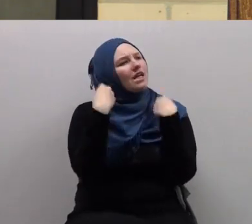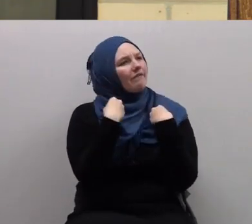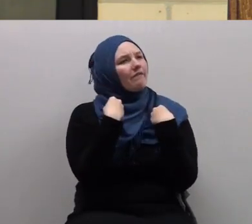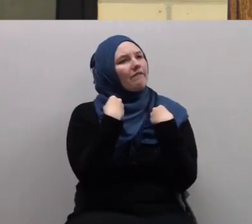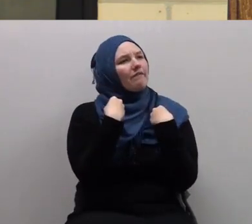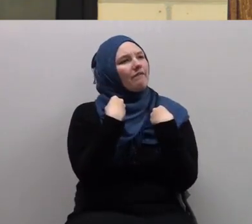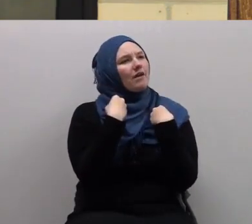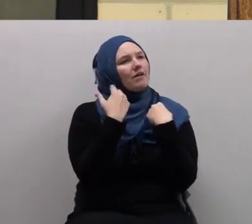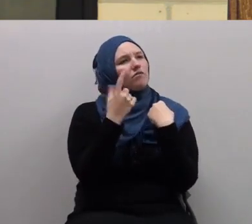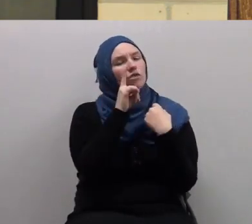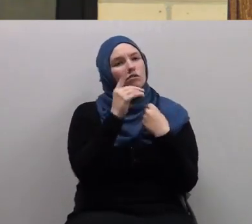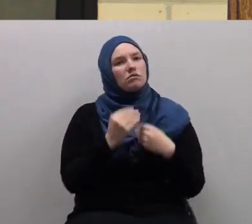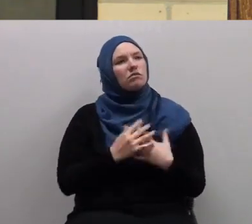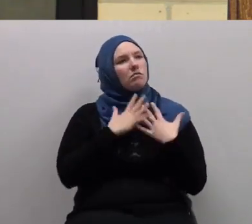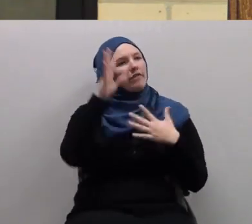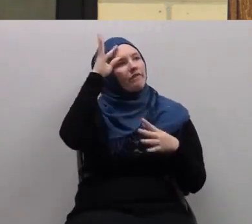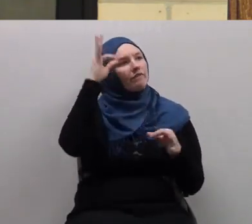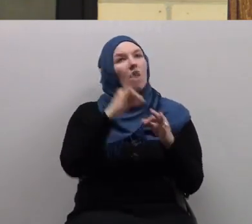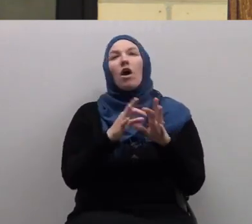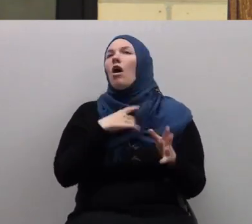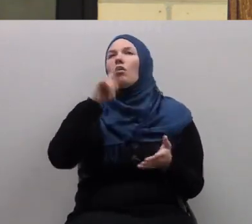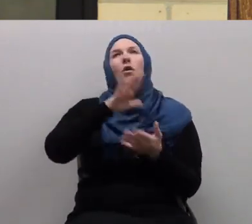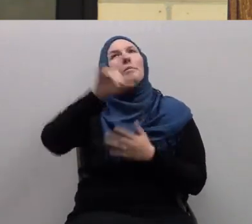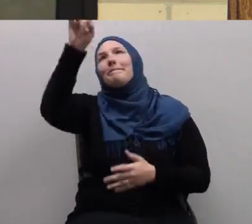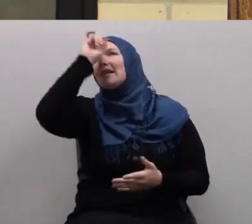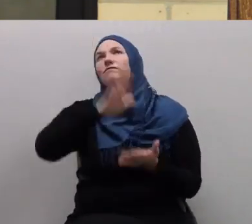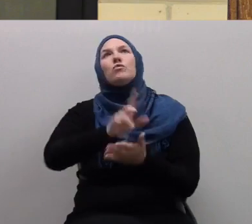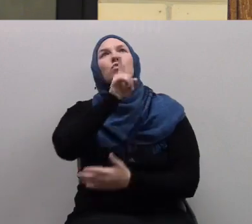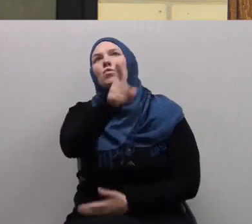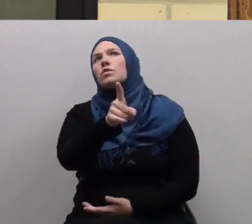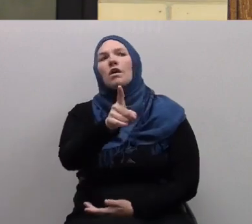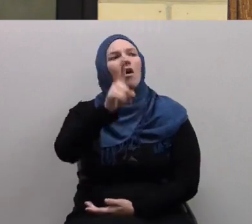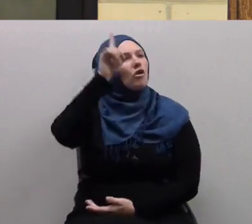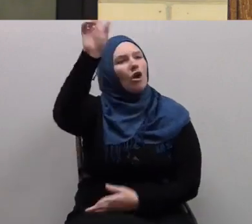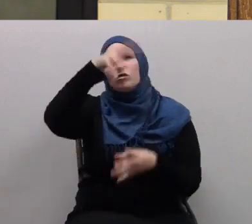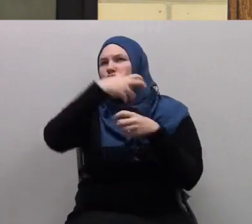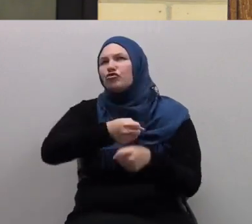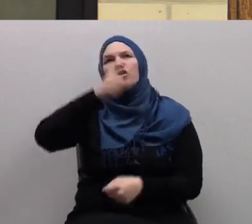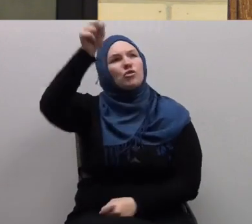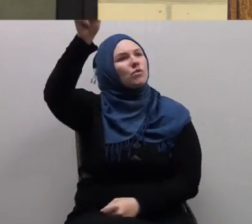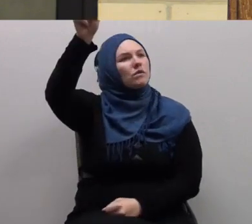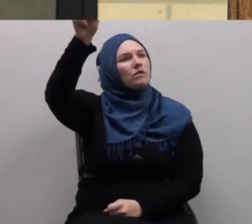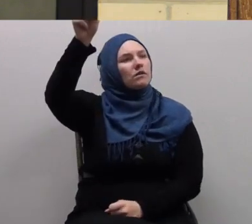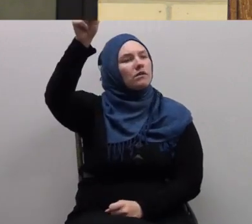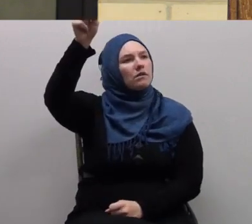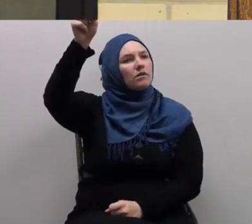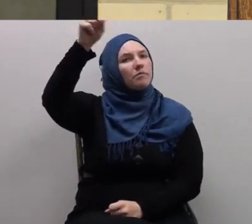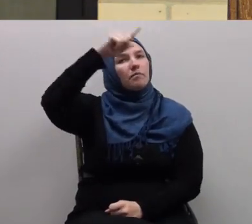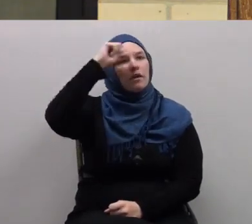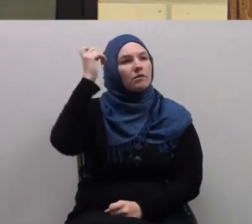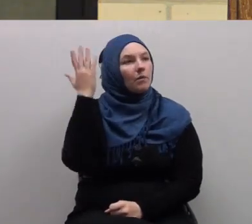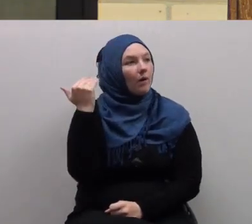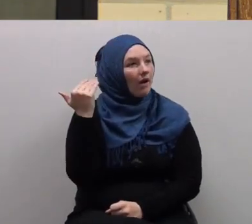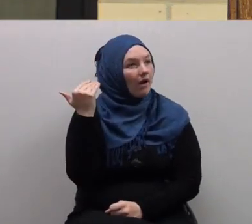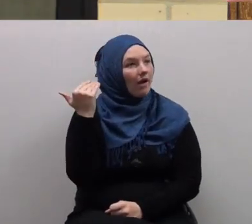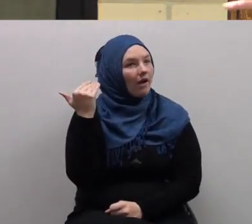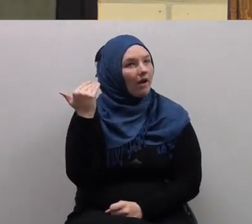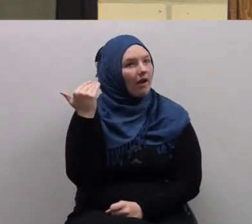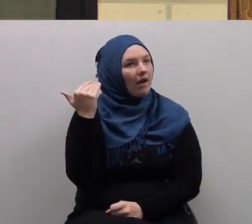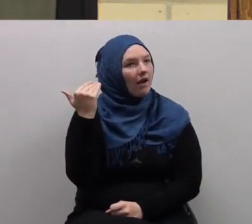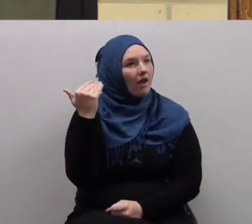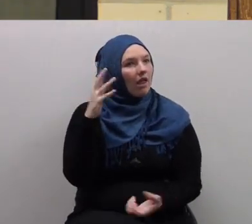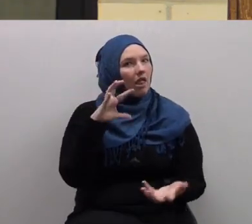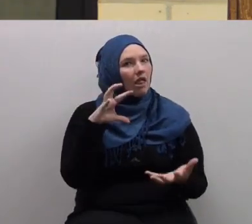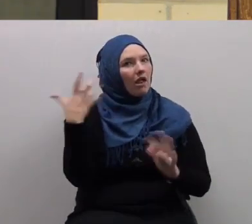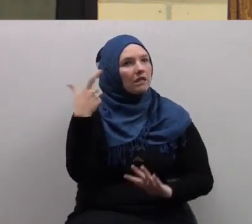invoking their faith. Oh Allah, we believe in you. Oh Allah, we trust you. Because it's a